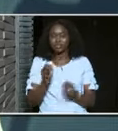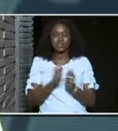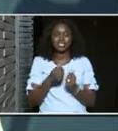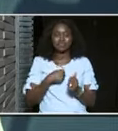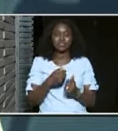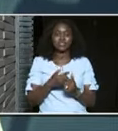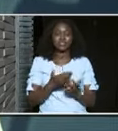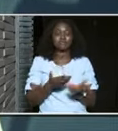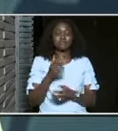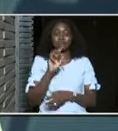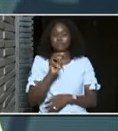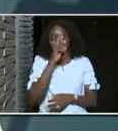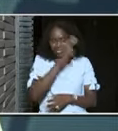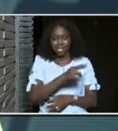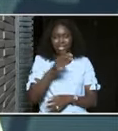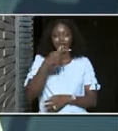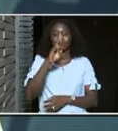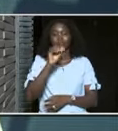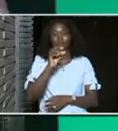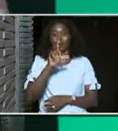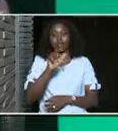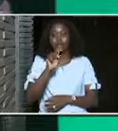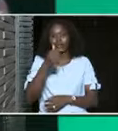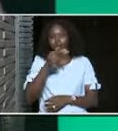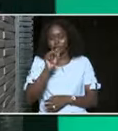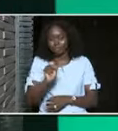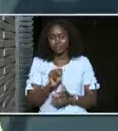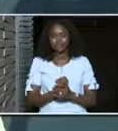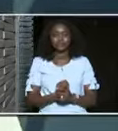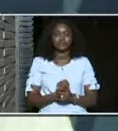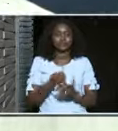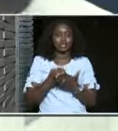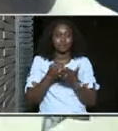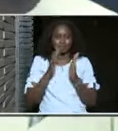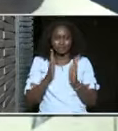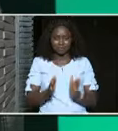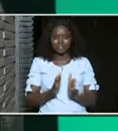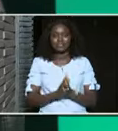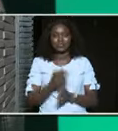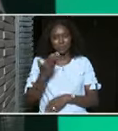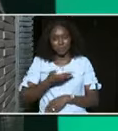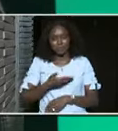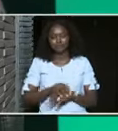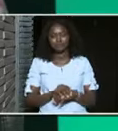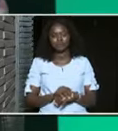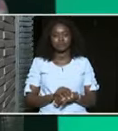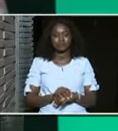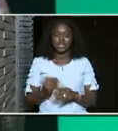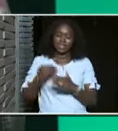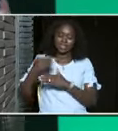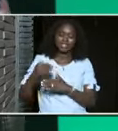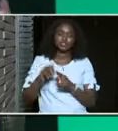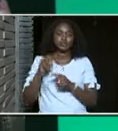a public affairs analyst and an economic. You're welcome. Thanks for having me. Nice to be here. Next to